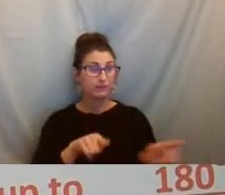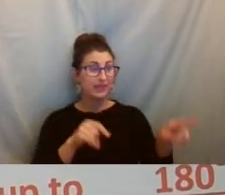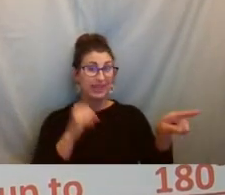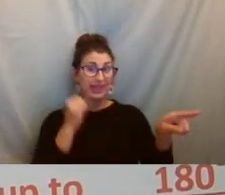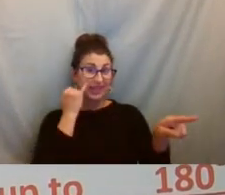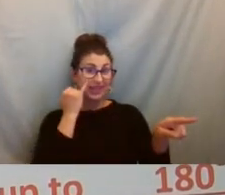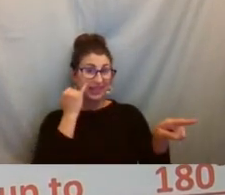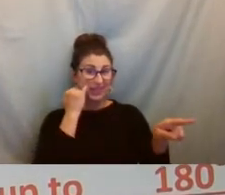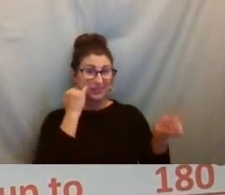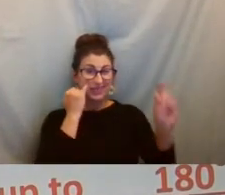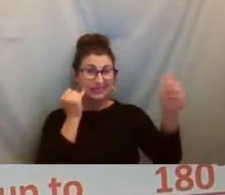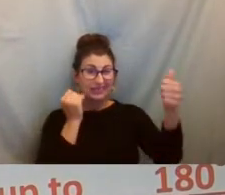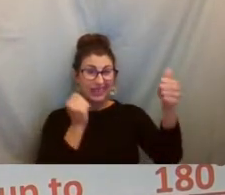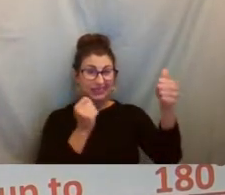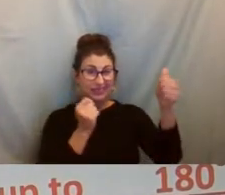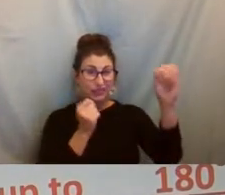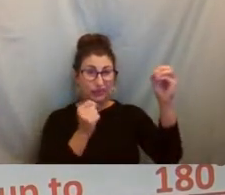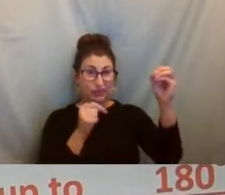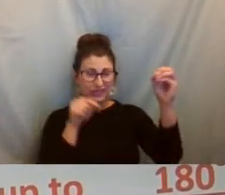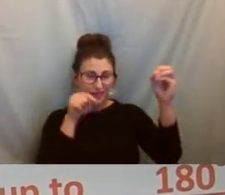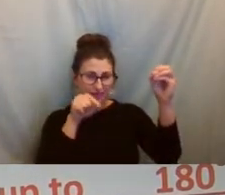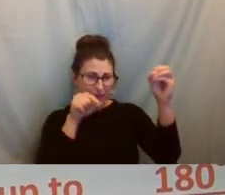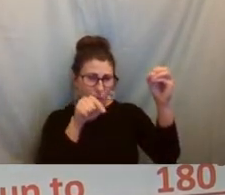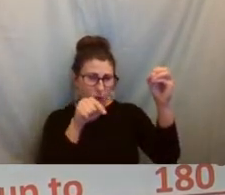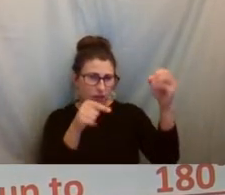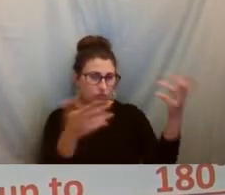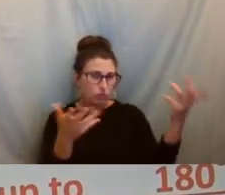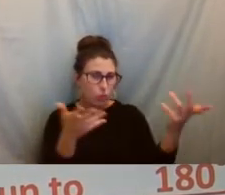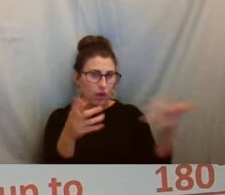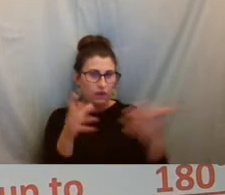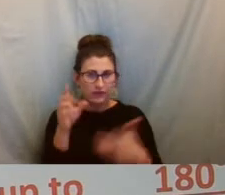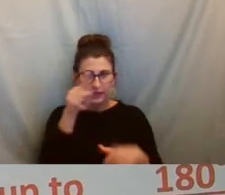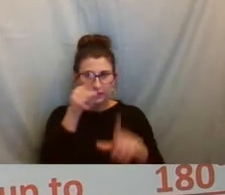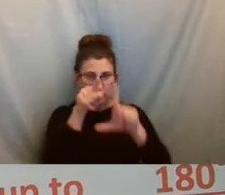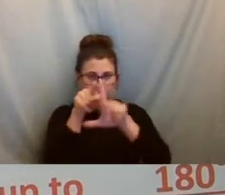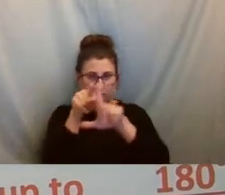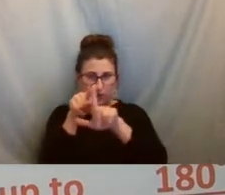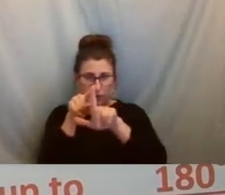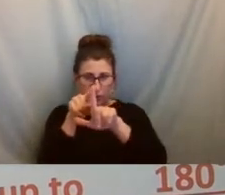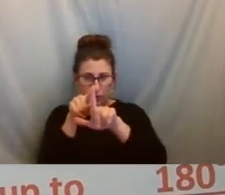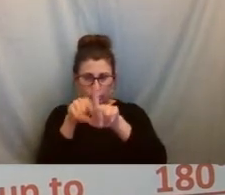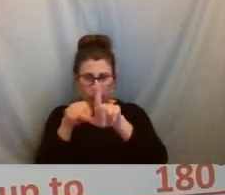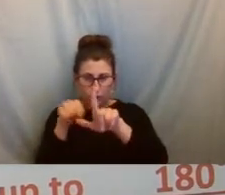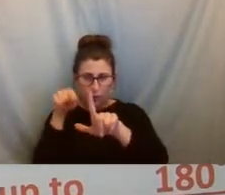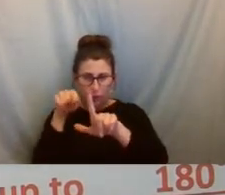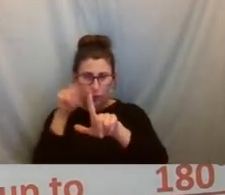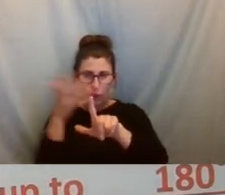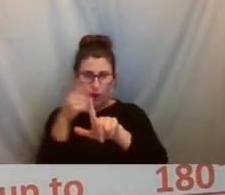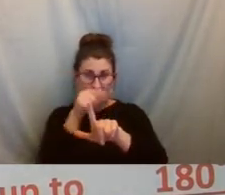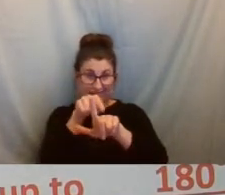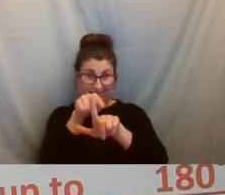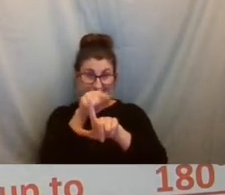If this is 10 degrees here, what would this degree measurement be?